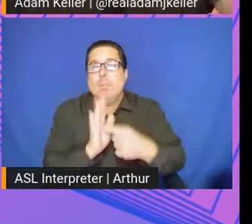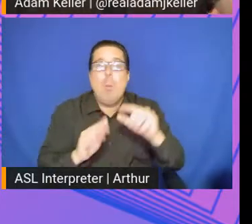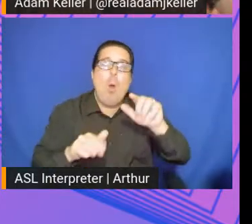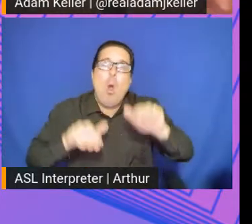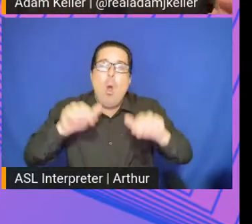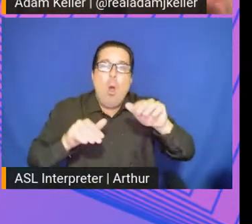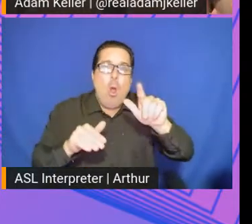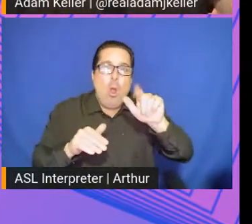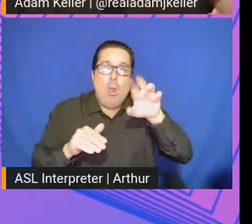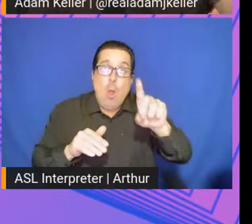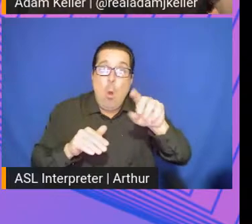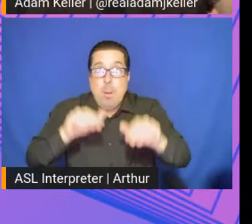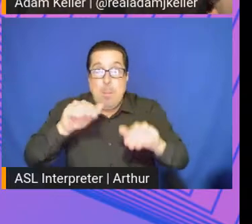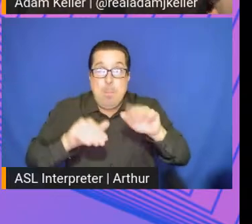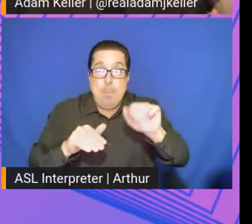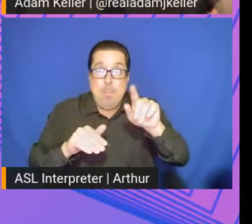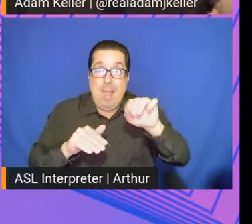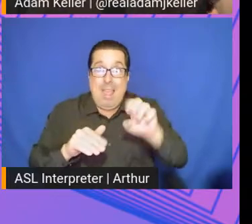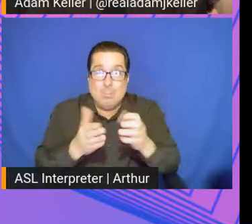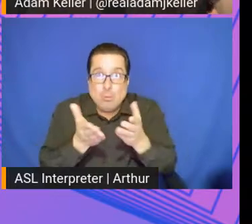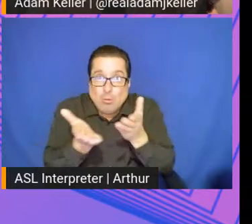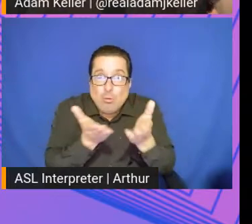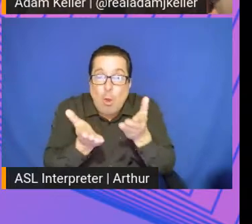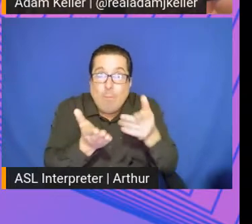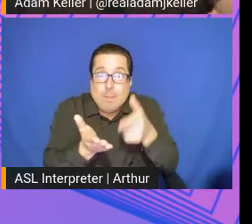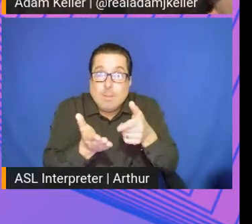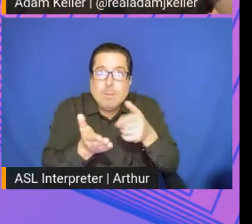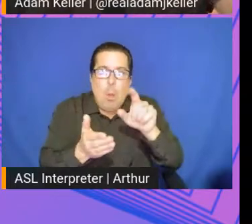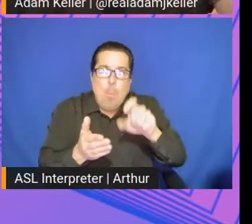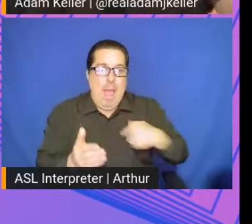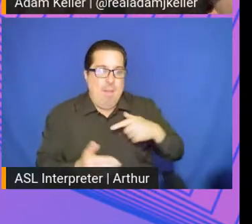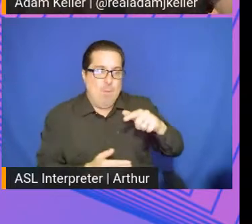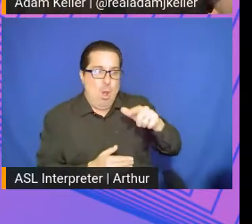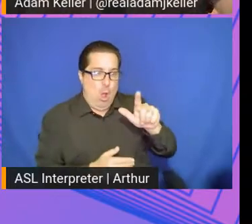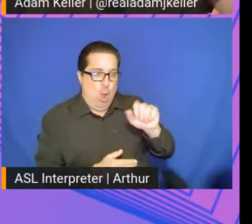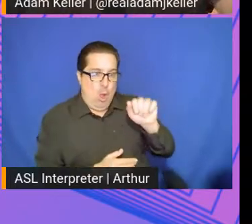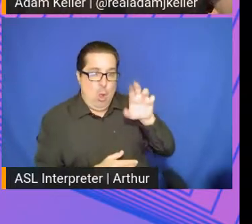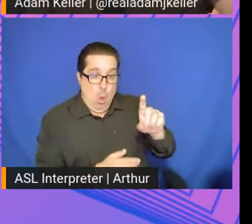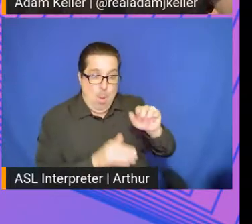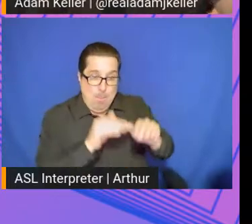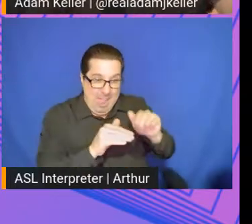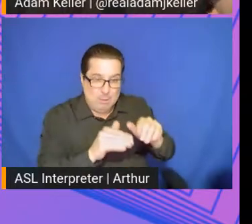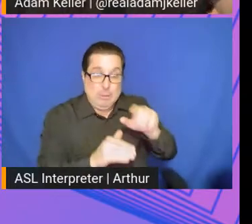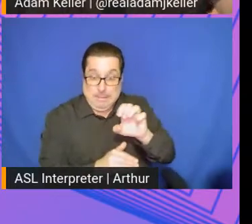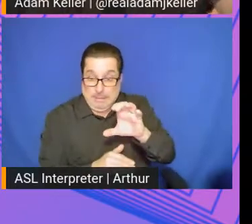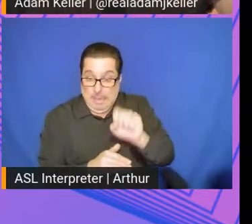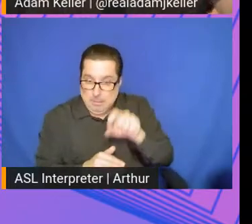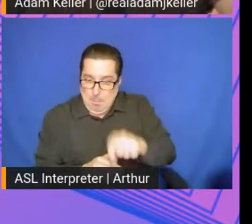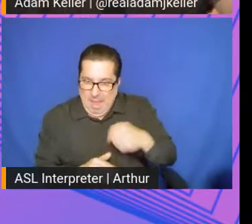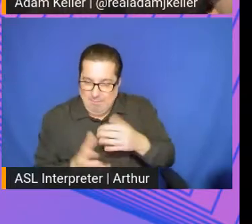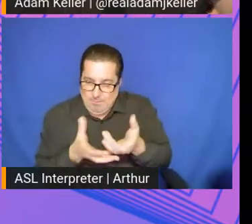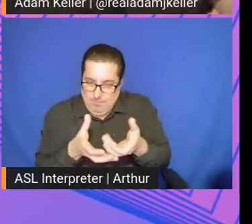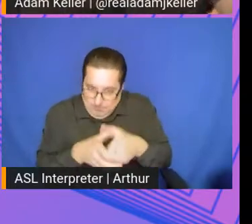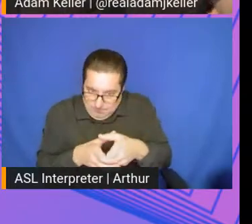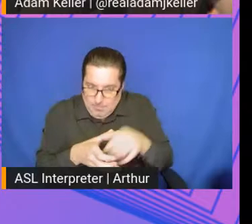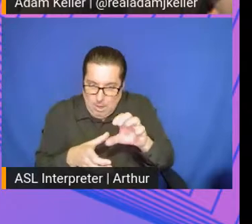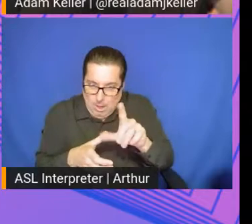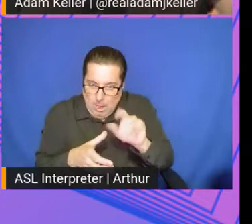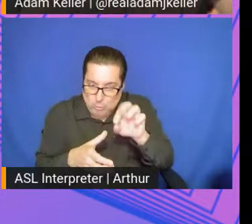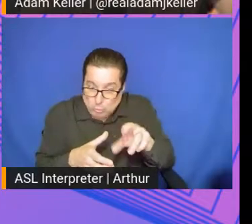service. Well, to build that, you need a load balancer network. If you're doing it in ECS, you need a cluster. You need a task